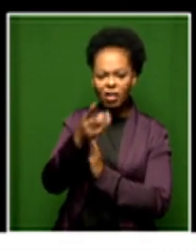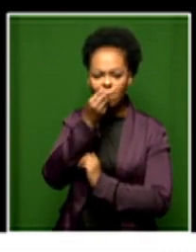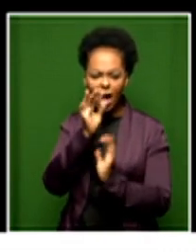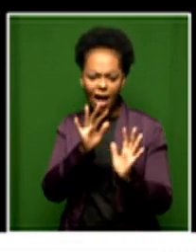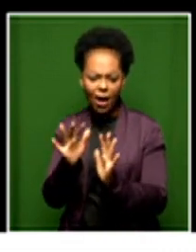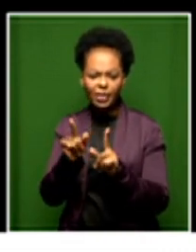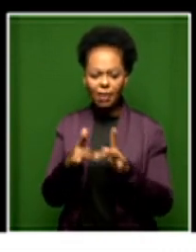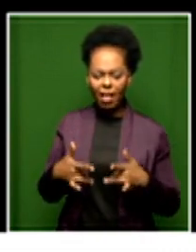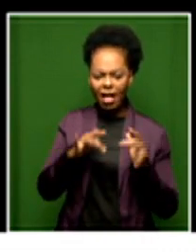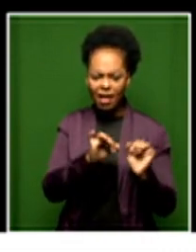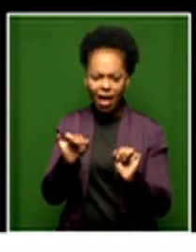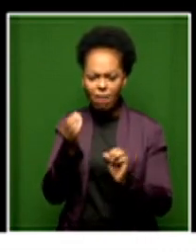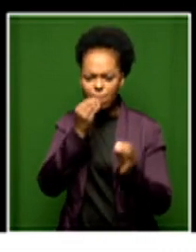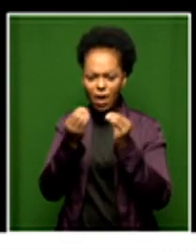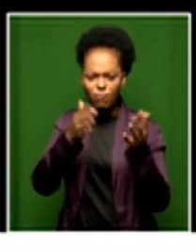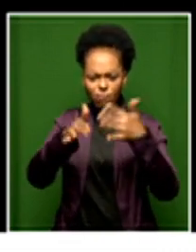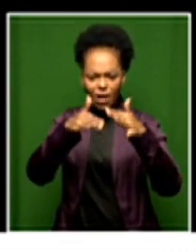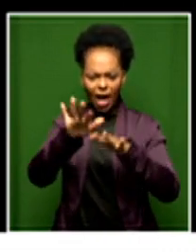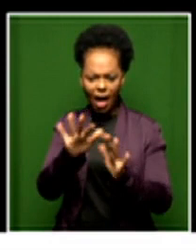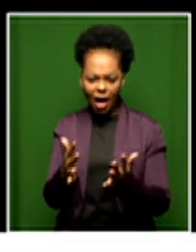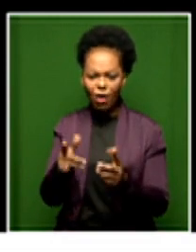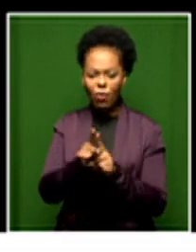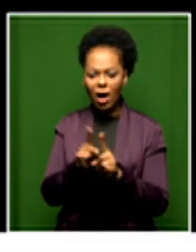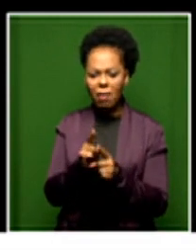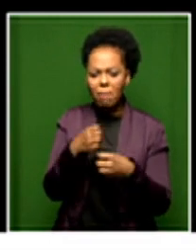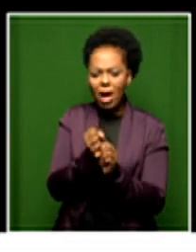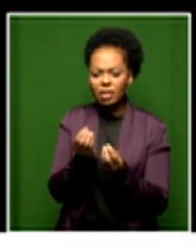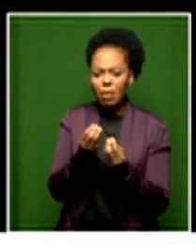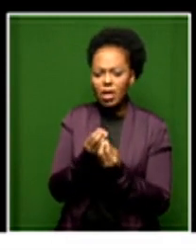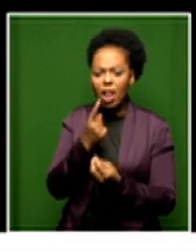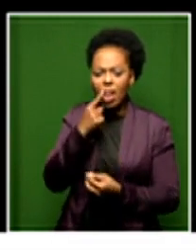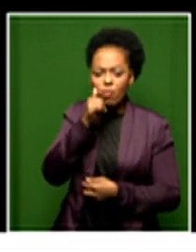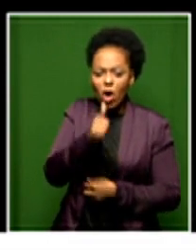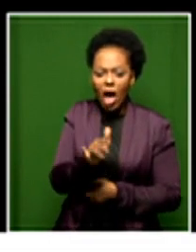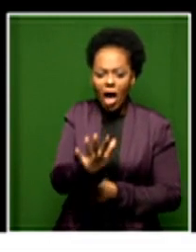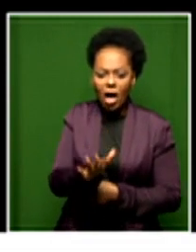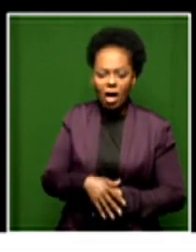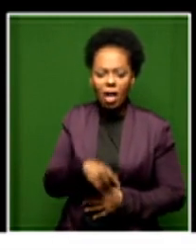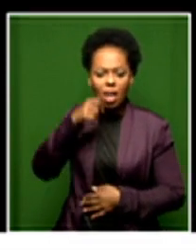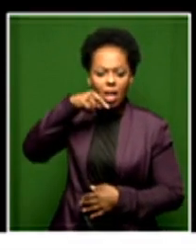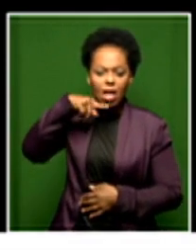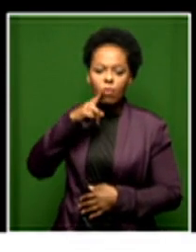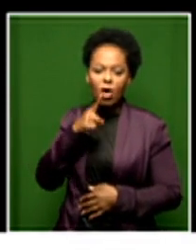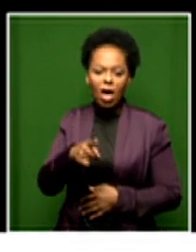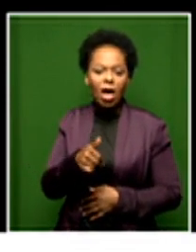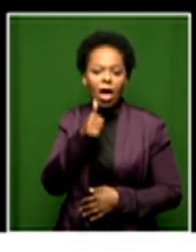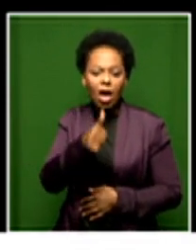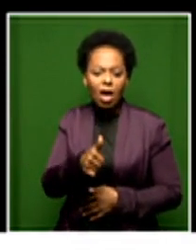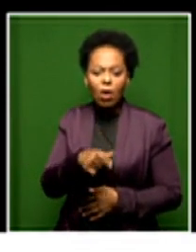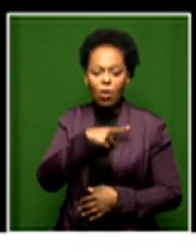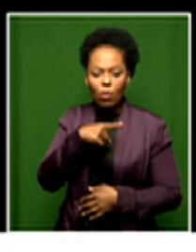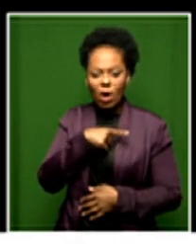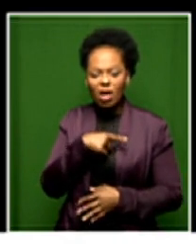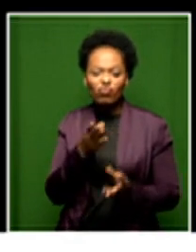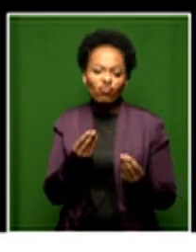how people collaborate and like to make something taste great. I don't use fancy ingredients. I use simple